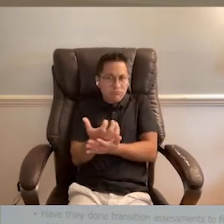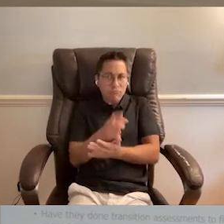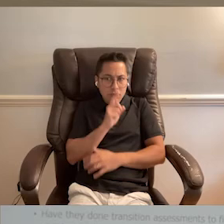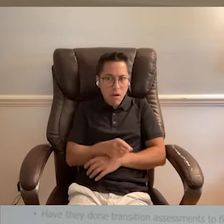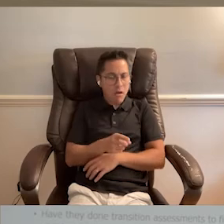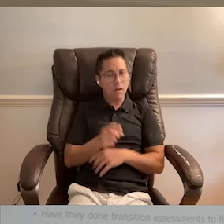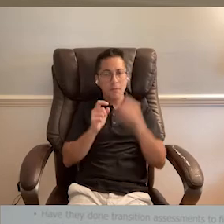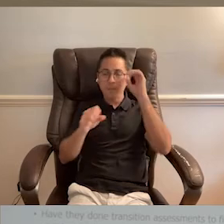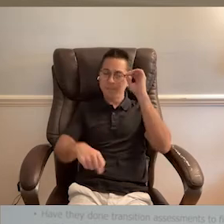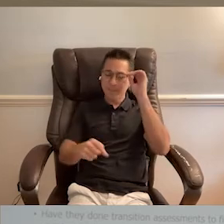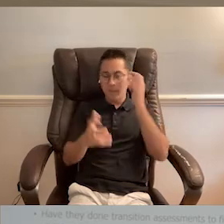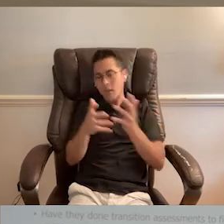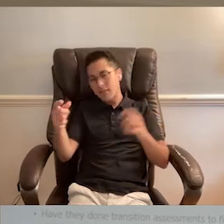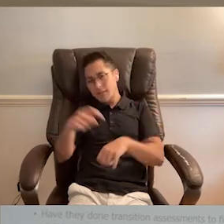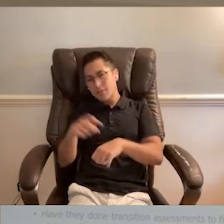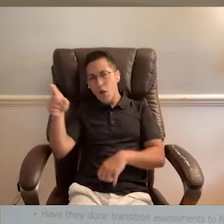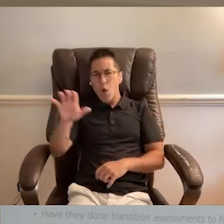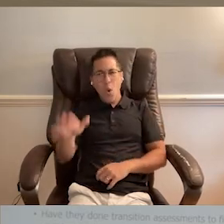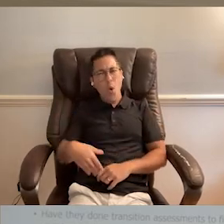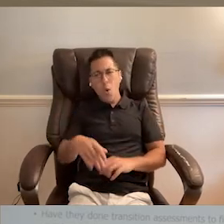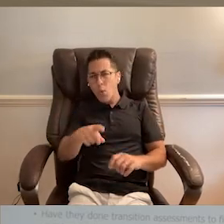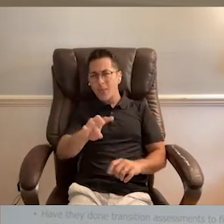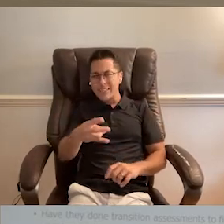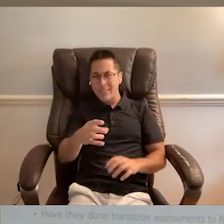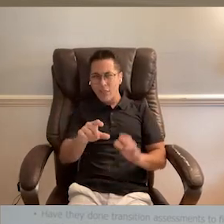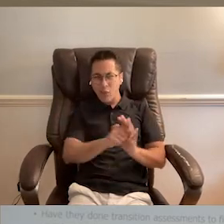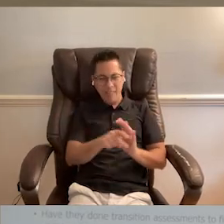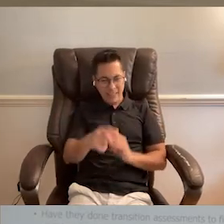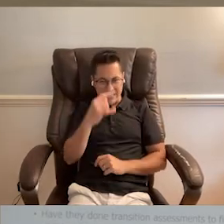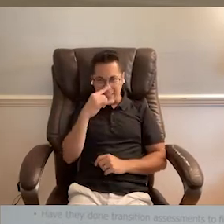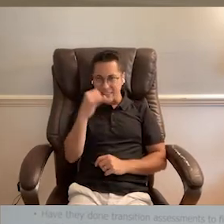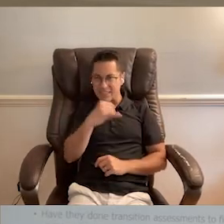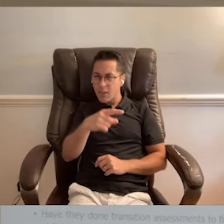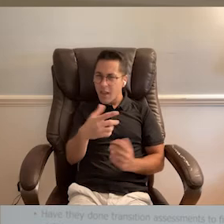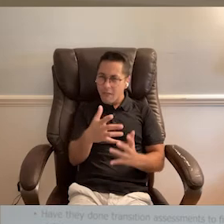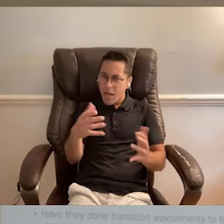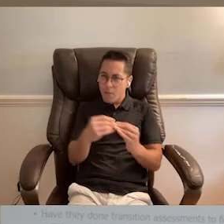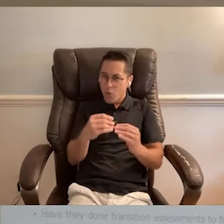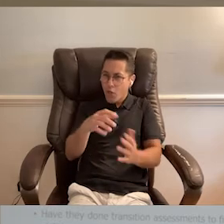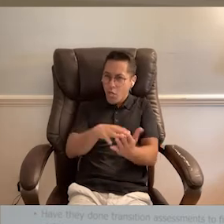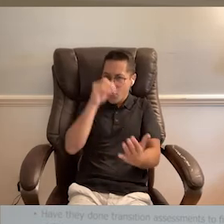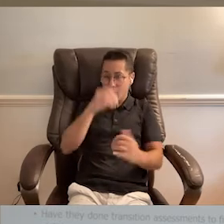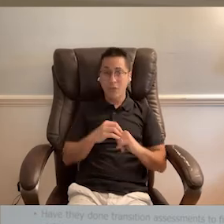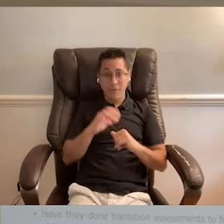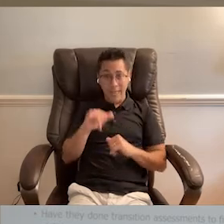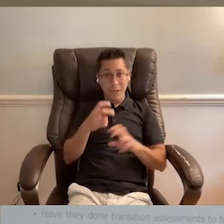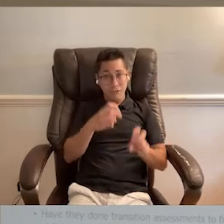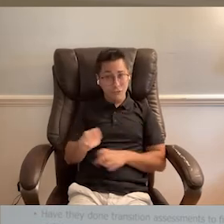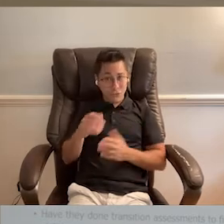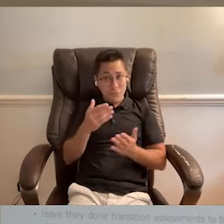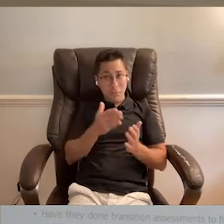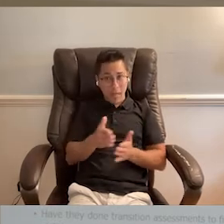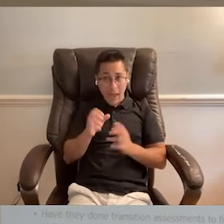oh, you're in 7th grade, this is so silly, you have so much more to learn. That transition plan can change every year.